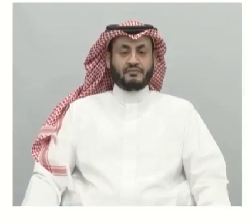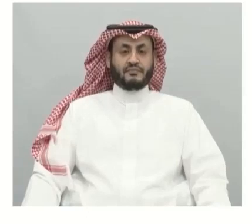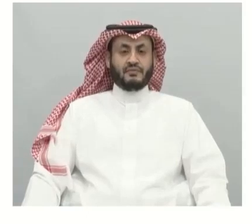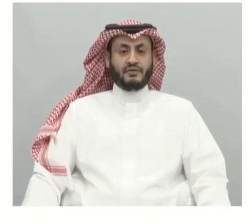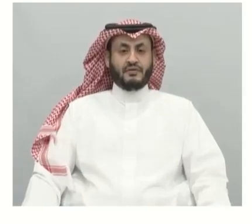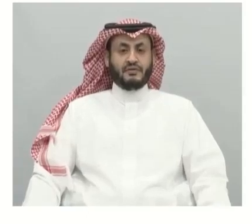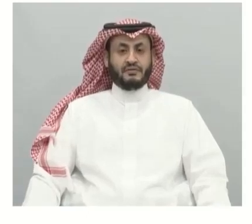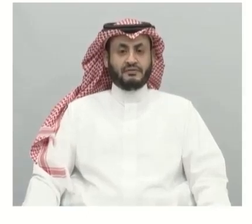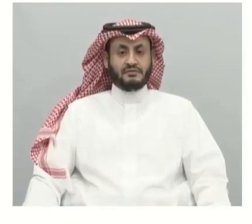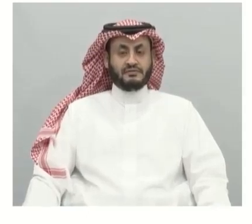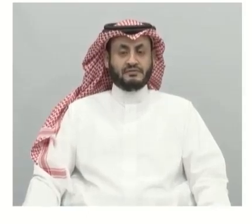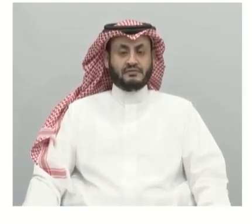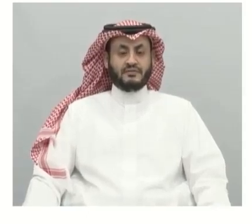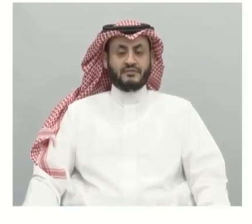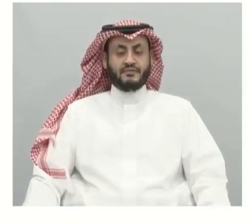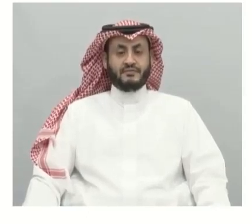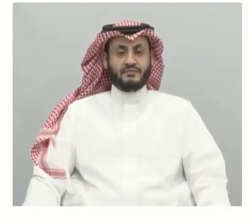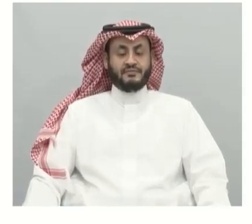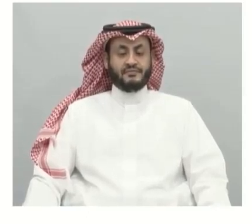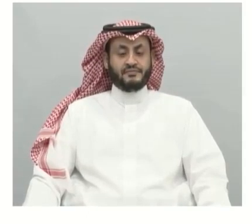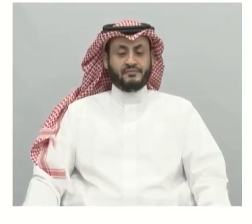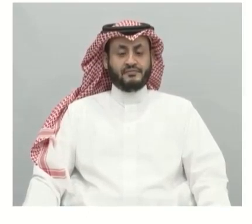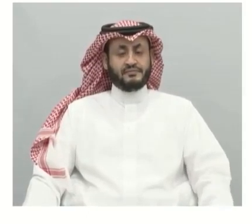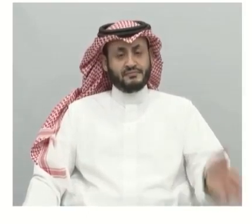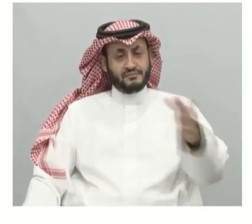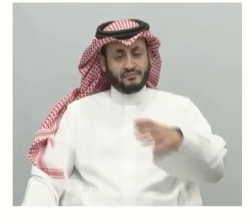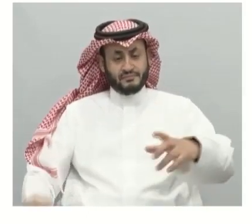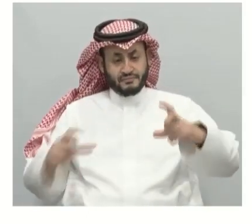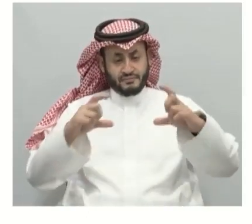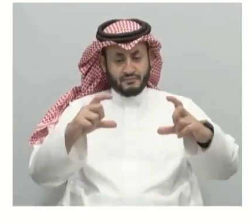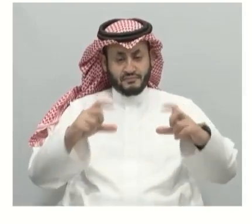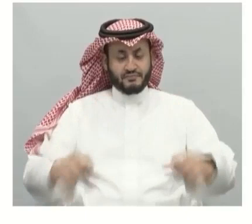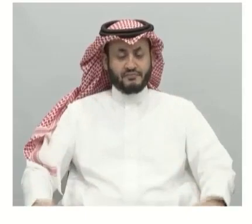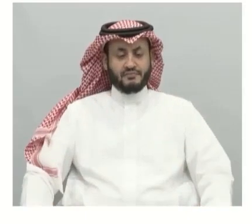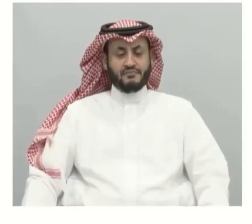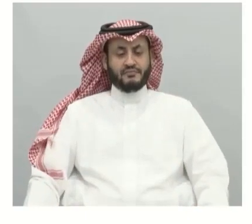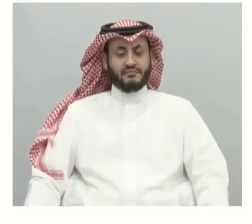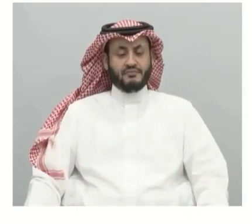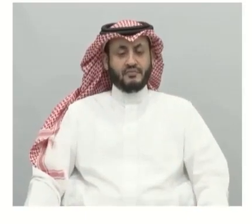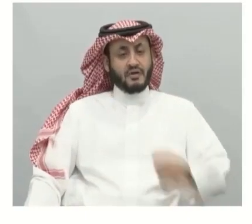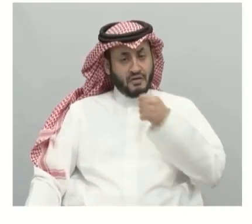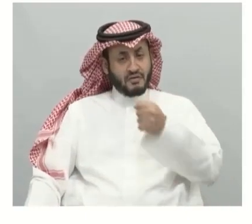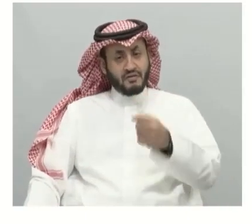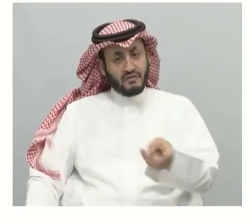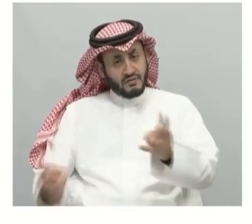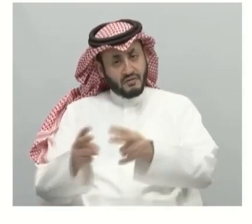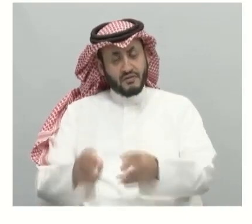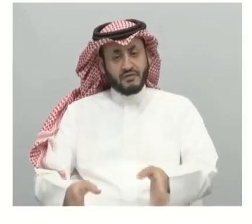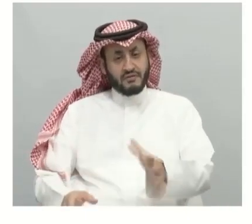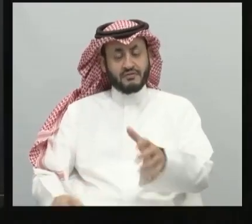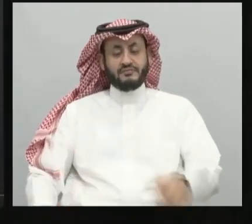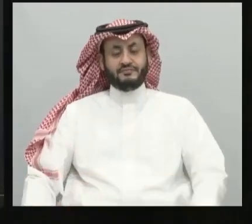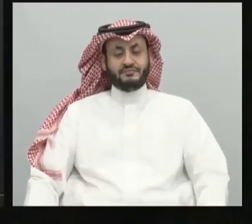Alright, how was that? Okay, let's go to the next part of the conversation. Now more people are added to the